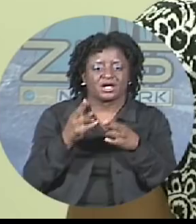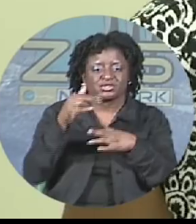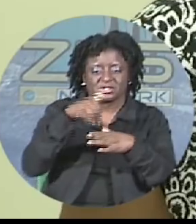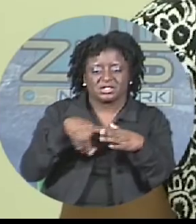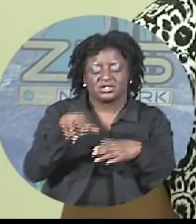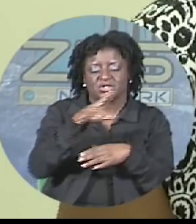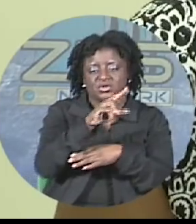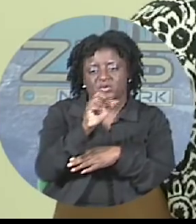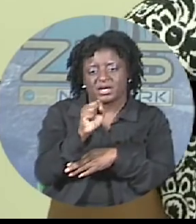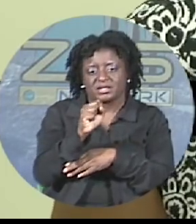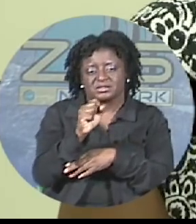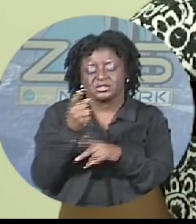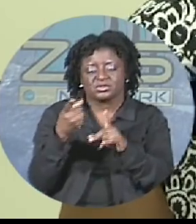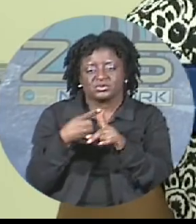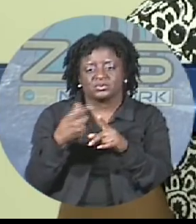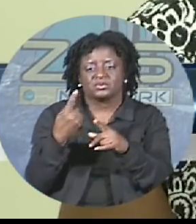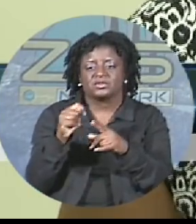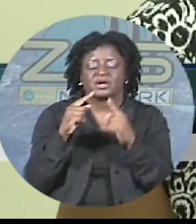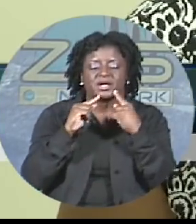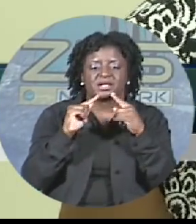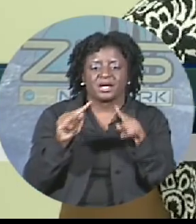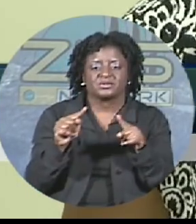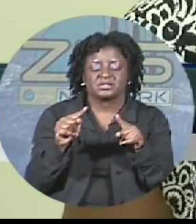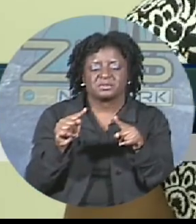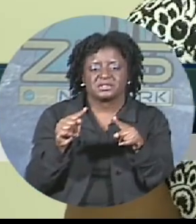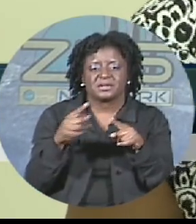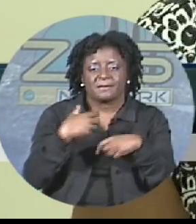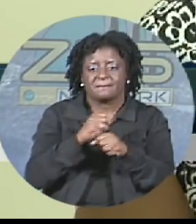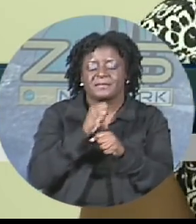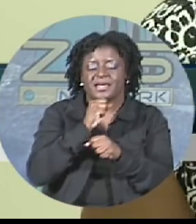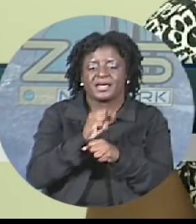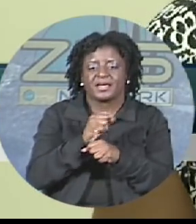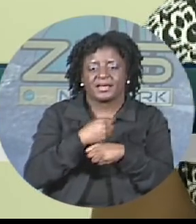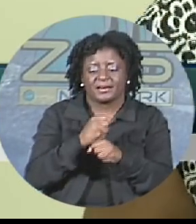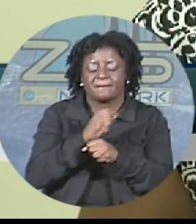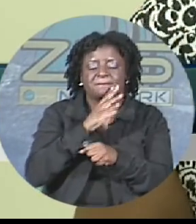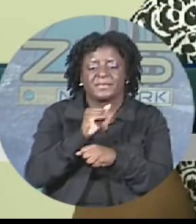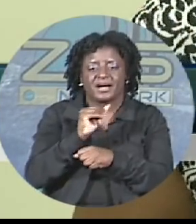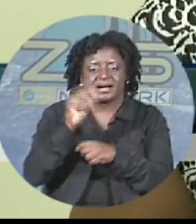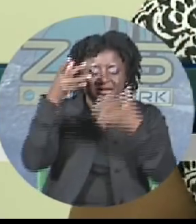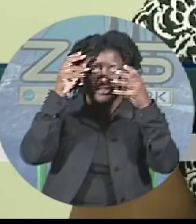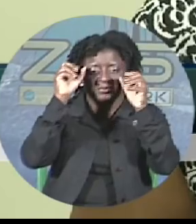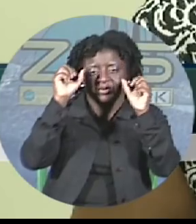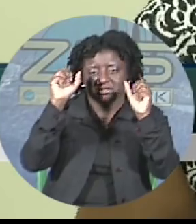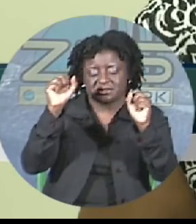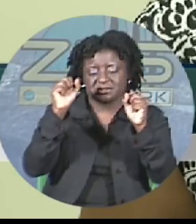U.S. To the announcement made by the president.